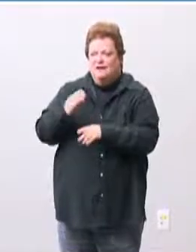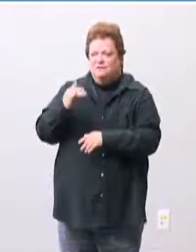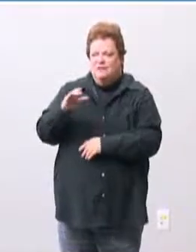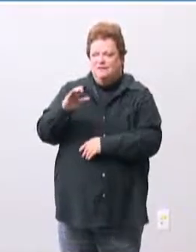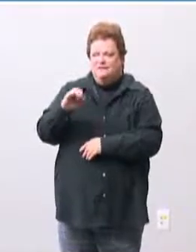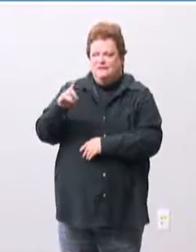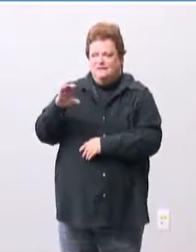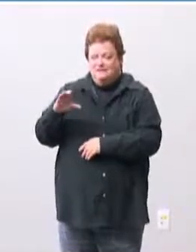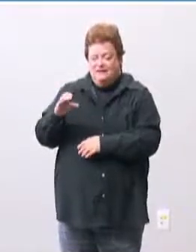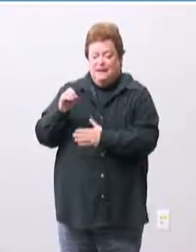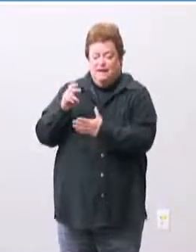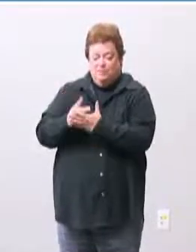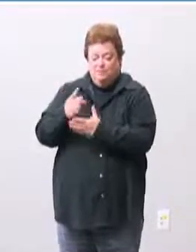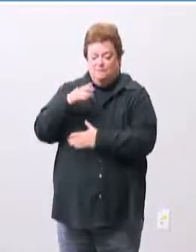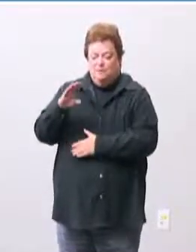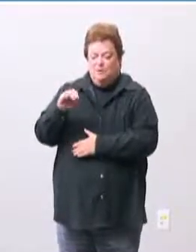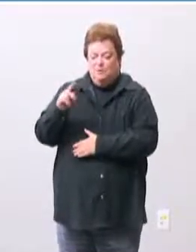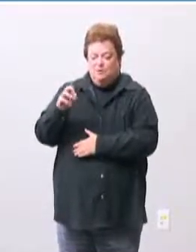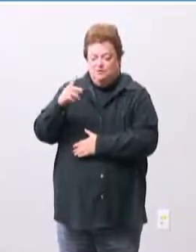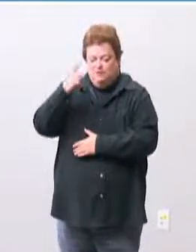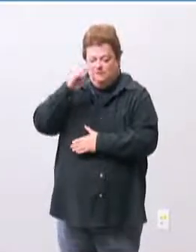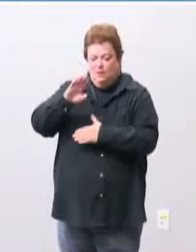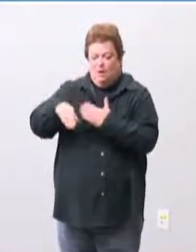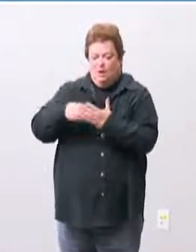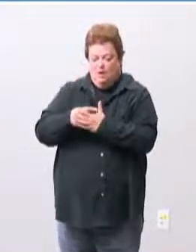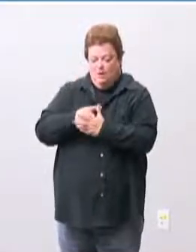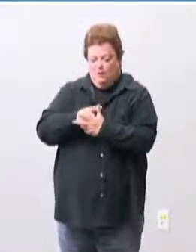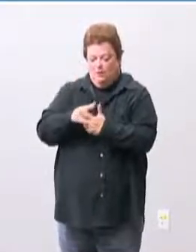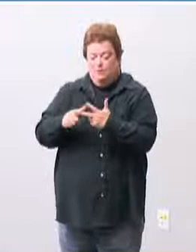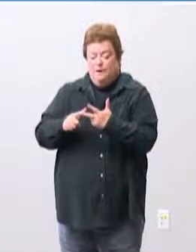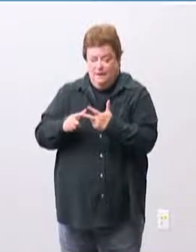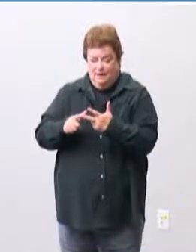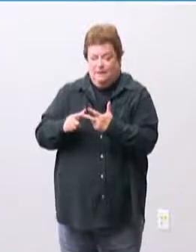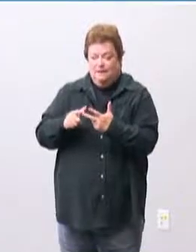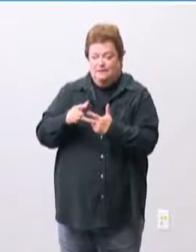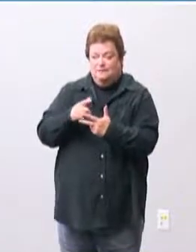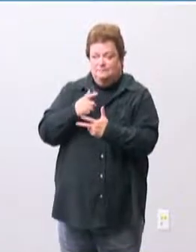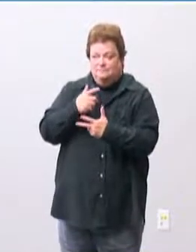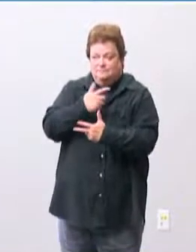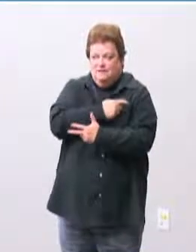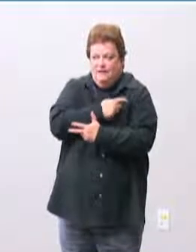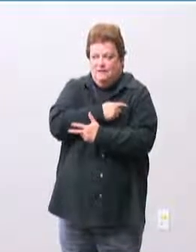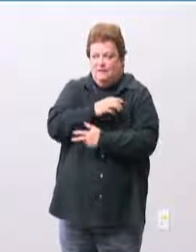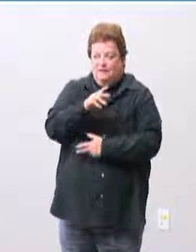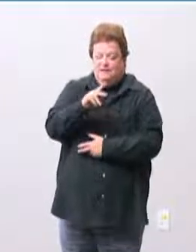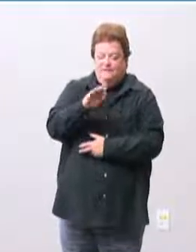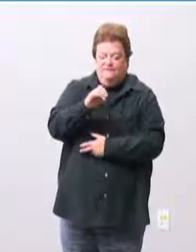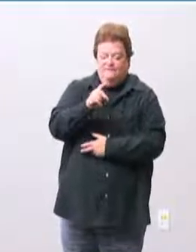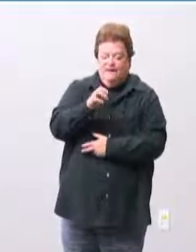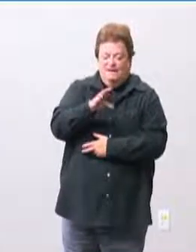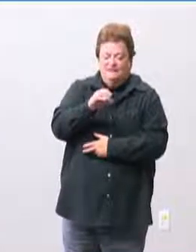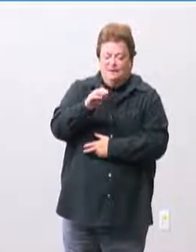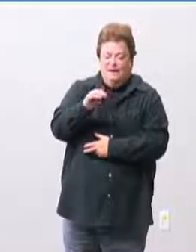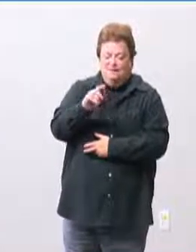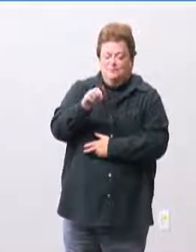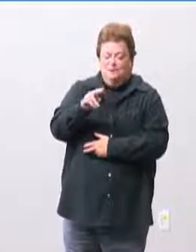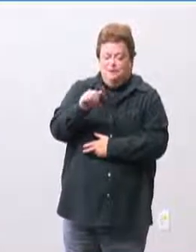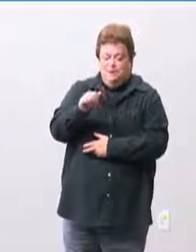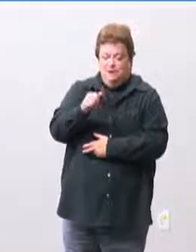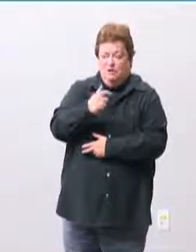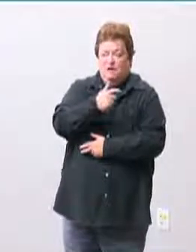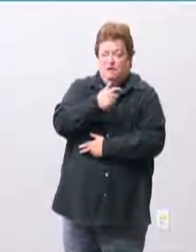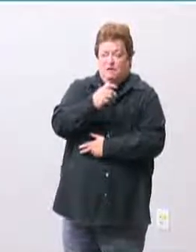approved booster doses for all 3 COVID-19 vaccines. Pfizer and Moderna booster doses